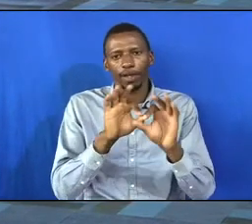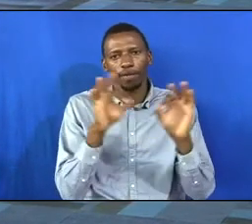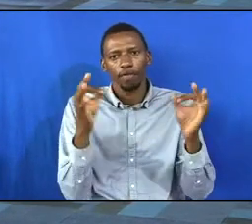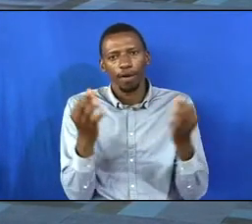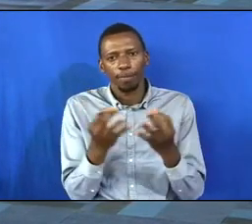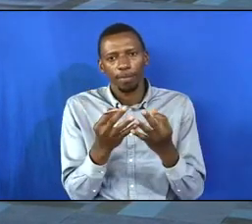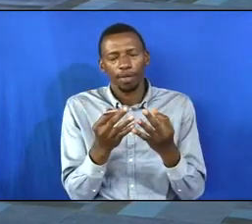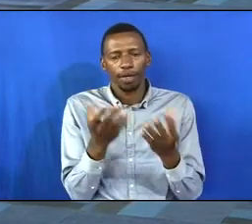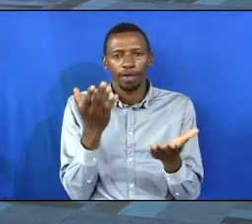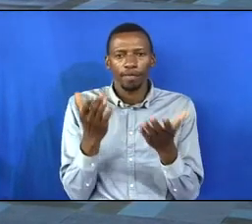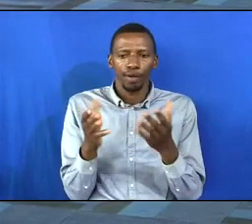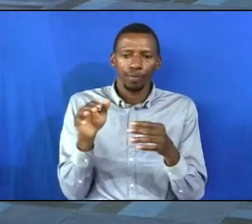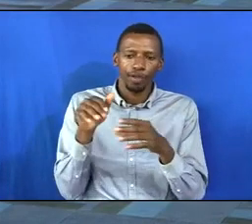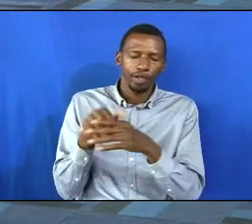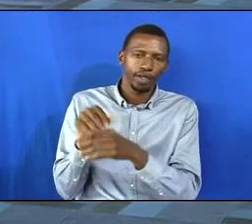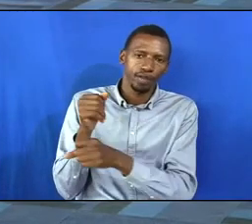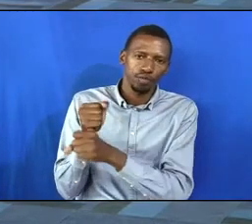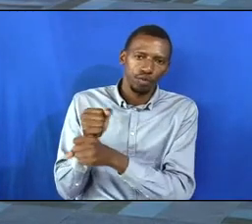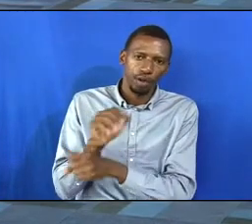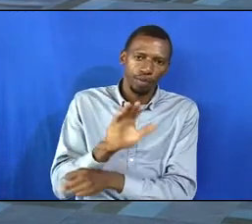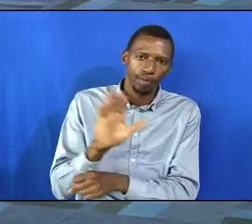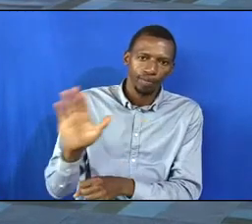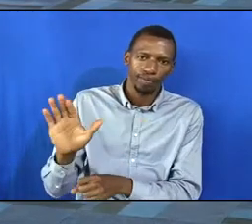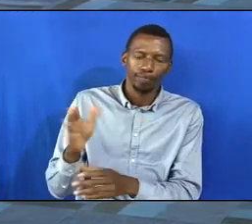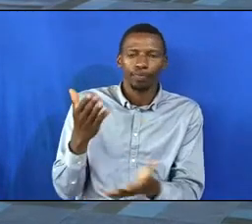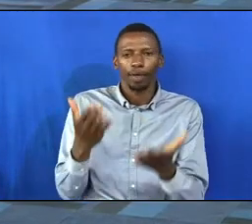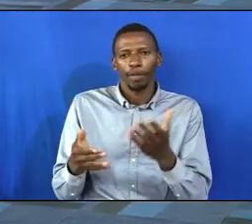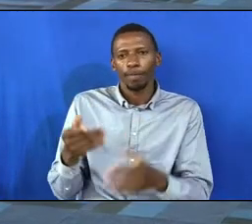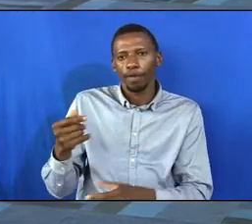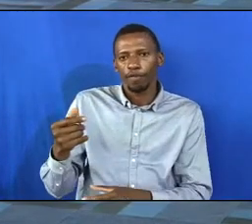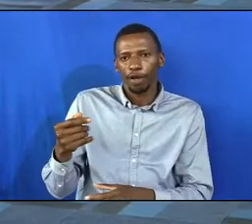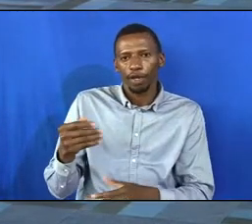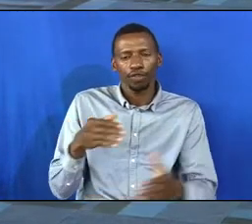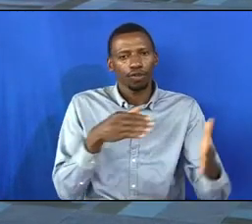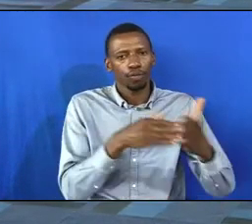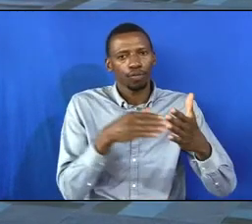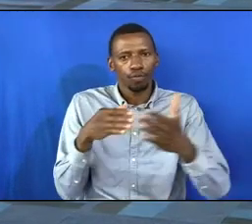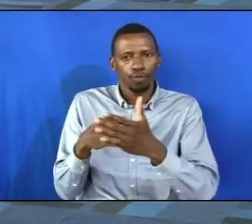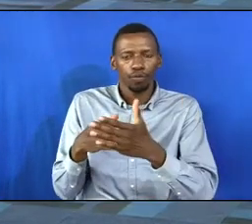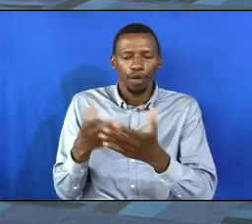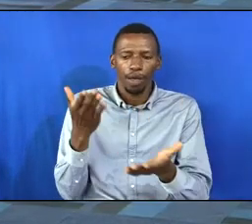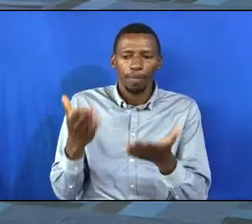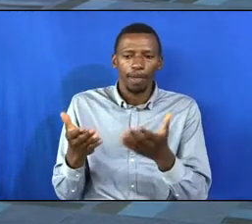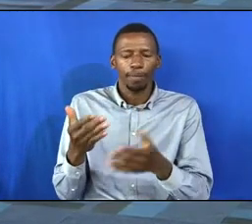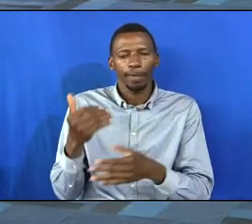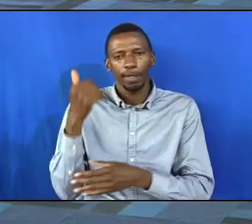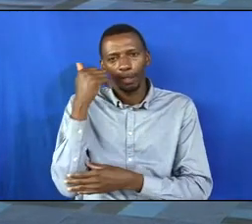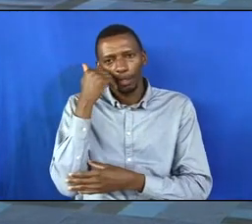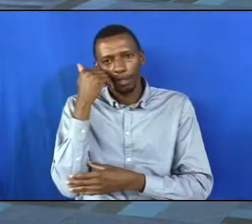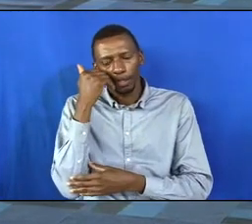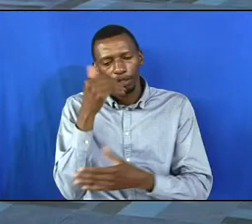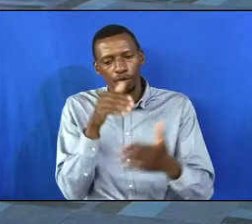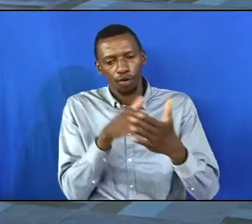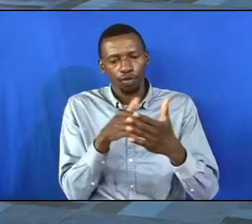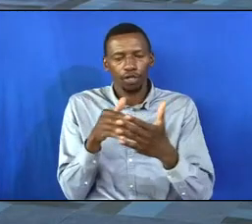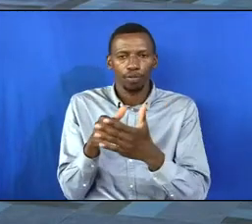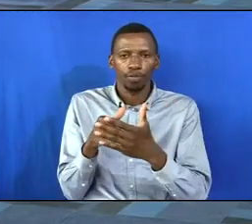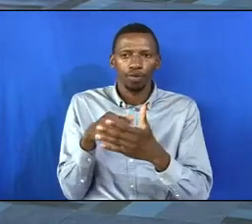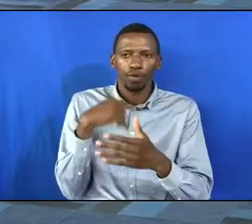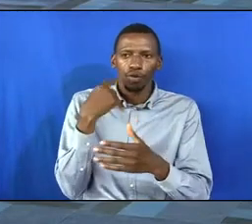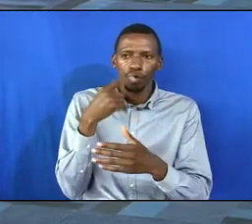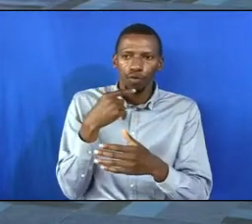maybe work-related, maybe financial, maybe sickness, who had been